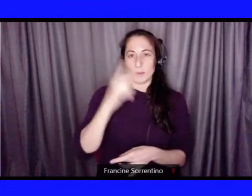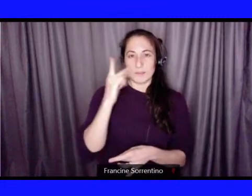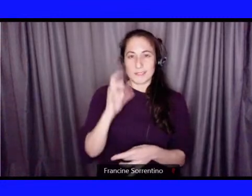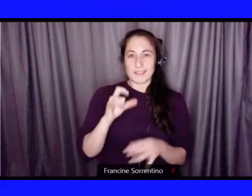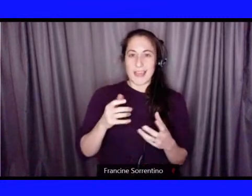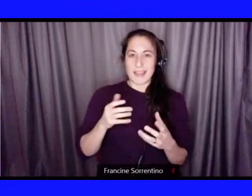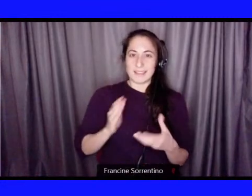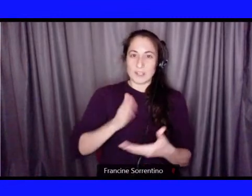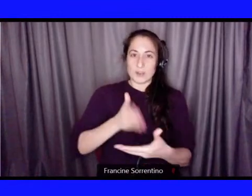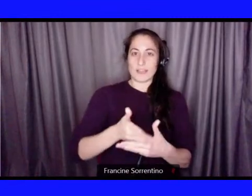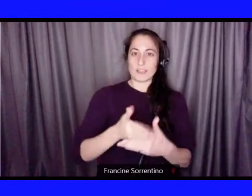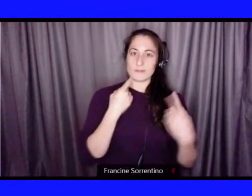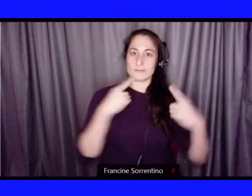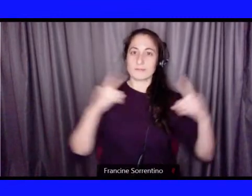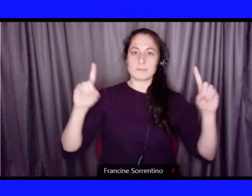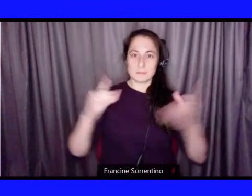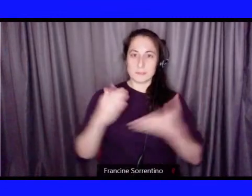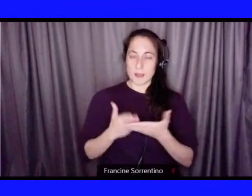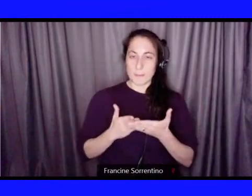Thank you, Frida.